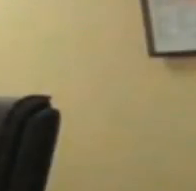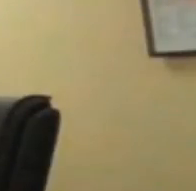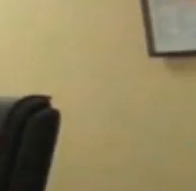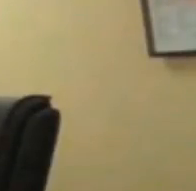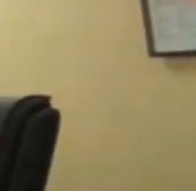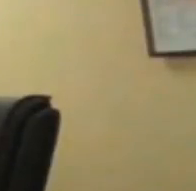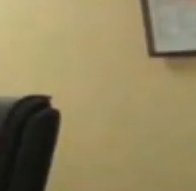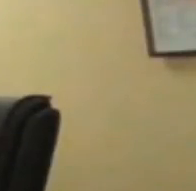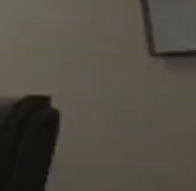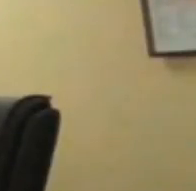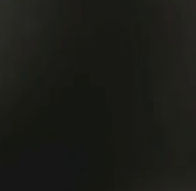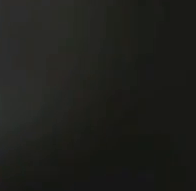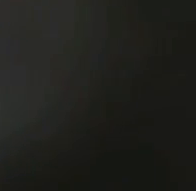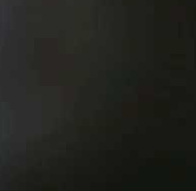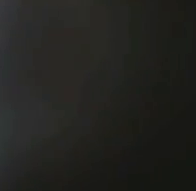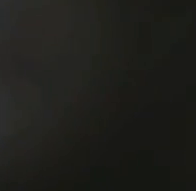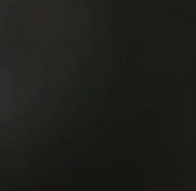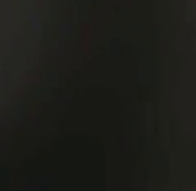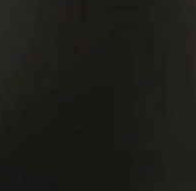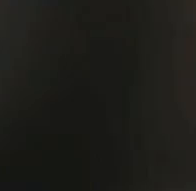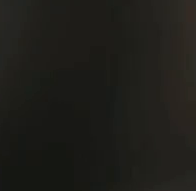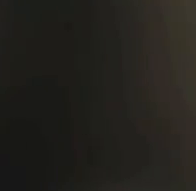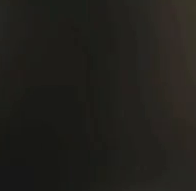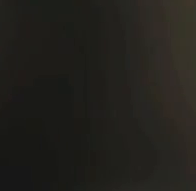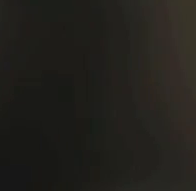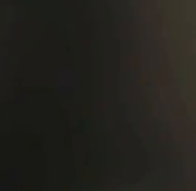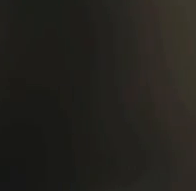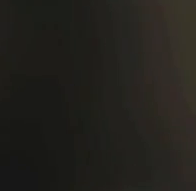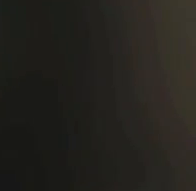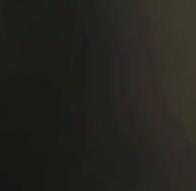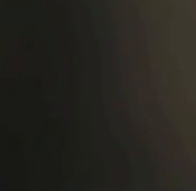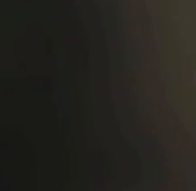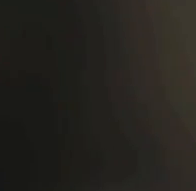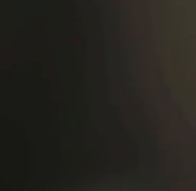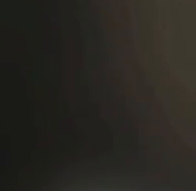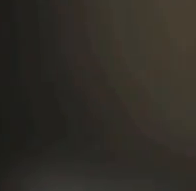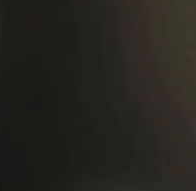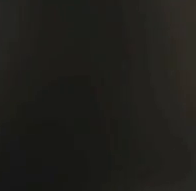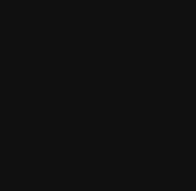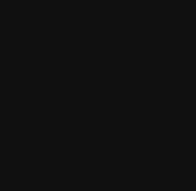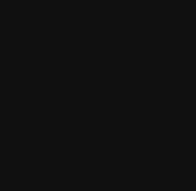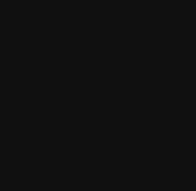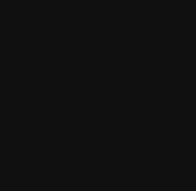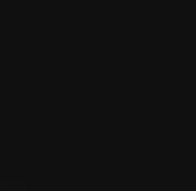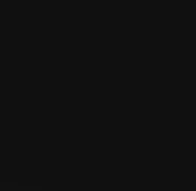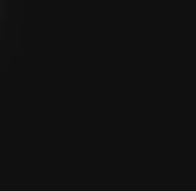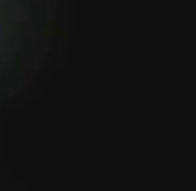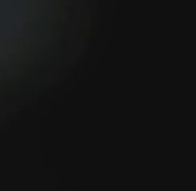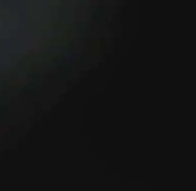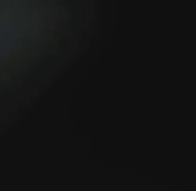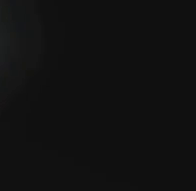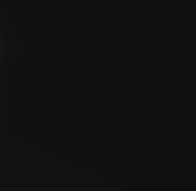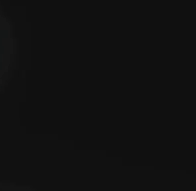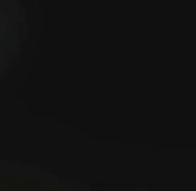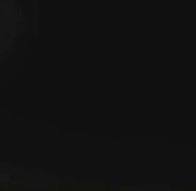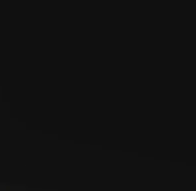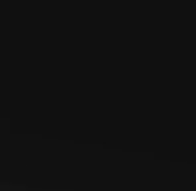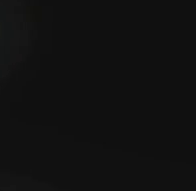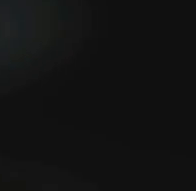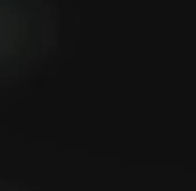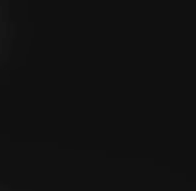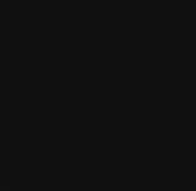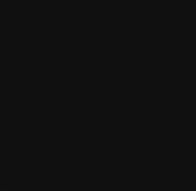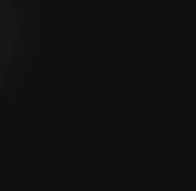not knowing what to do. On team coverage tonight, we put faces to the numbers, tell you of the battles won and